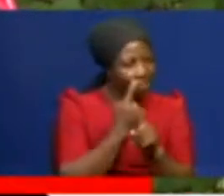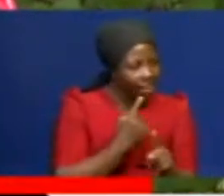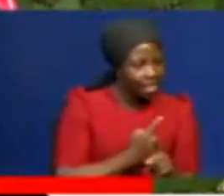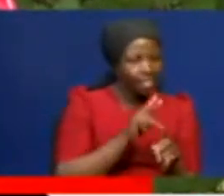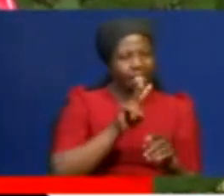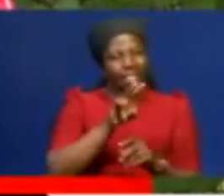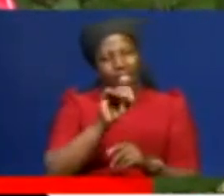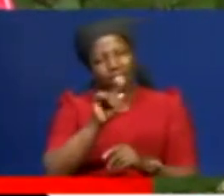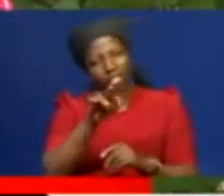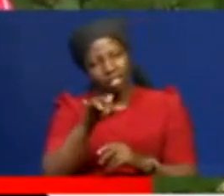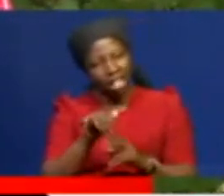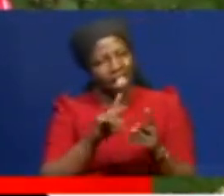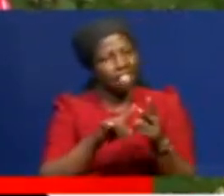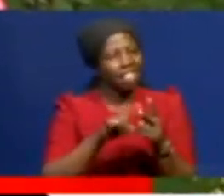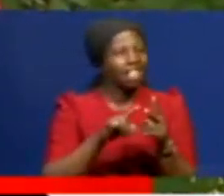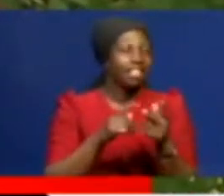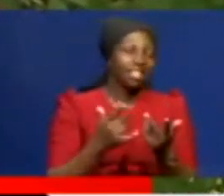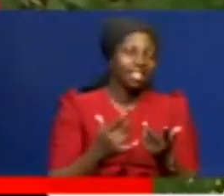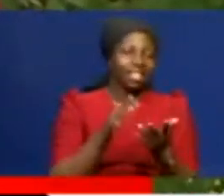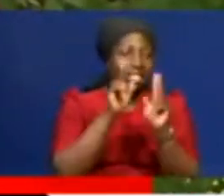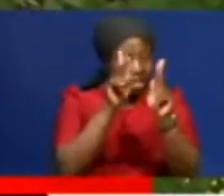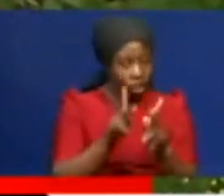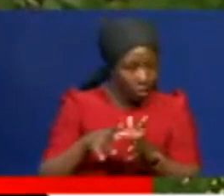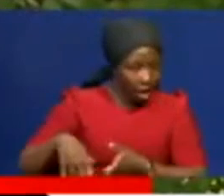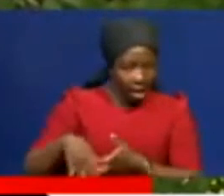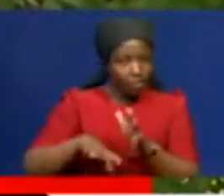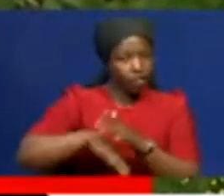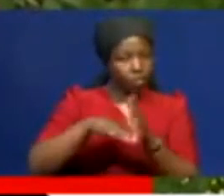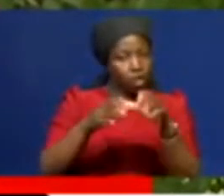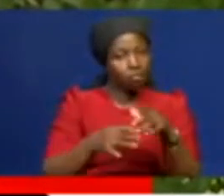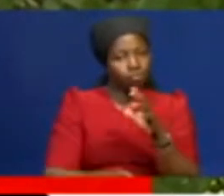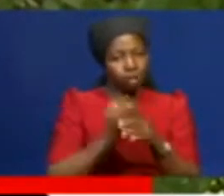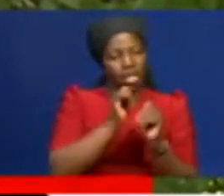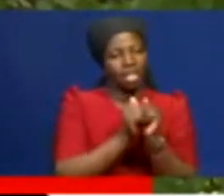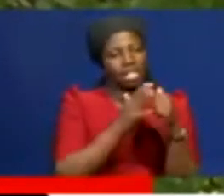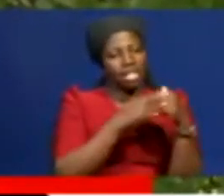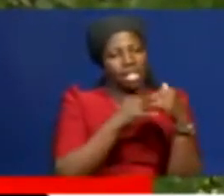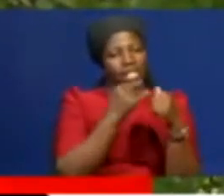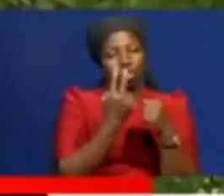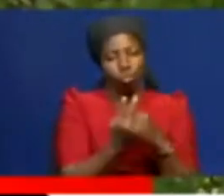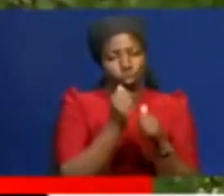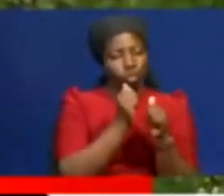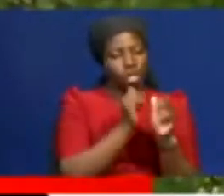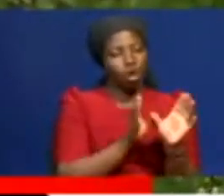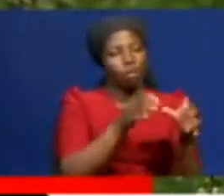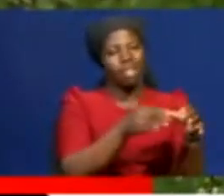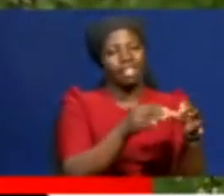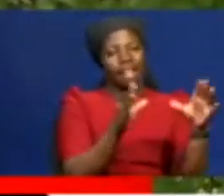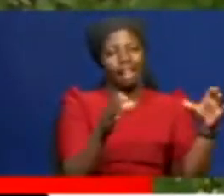Kisumu Rugby Football Club was born in 1982, which is basically a community club. Mm-hmm. Our core business is